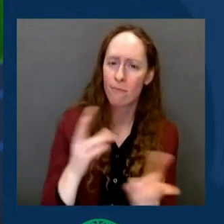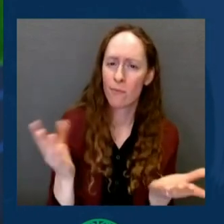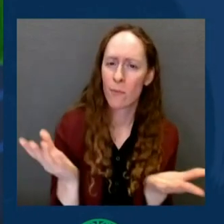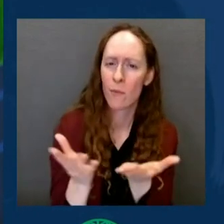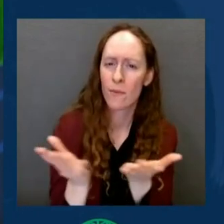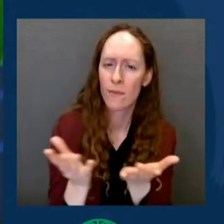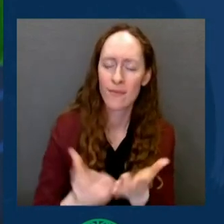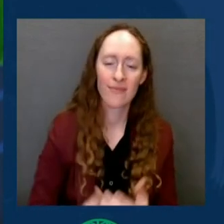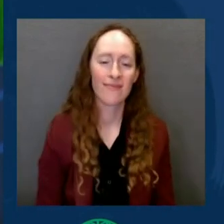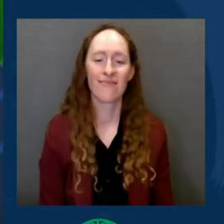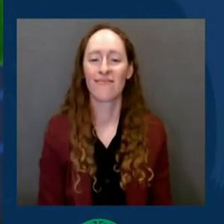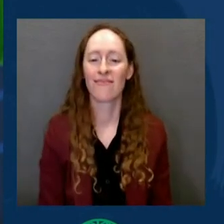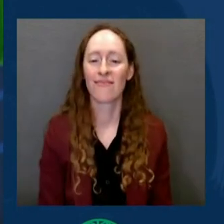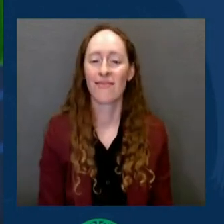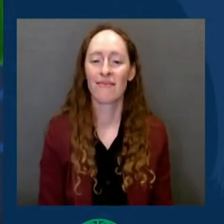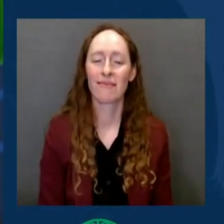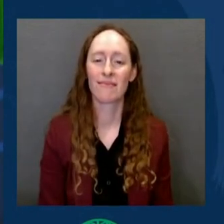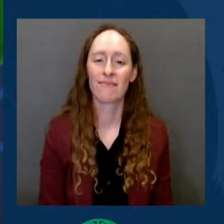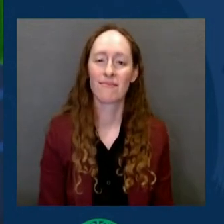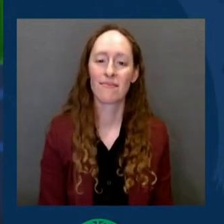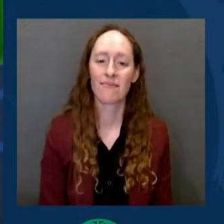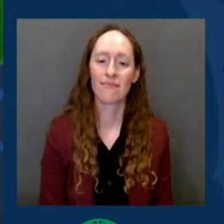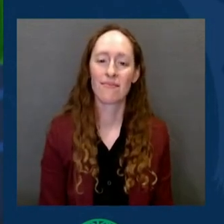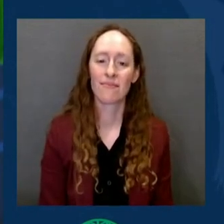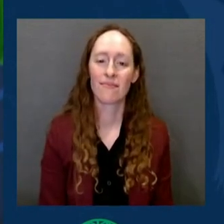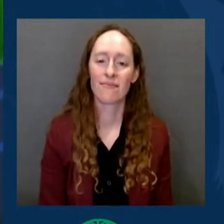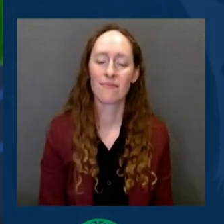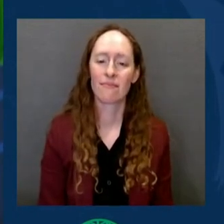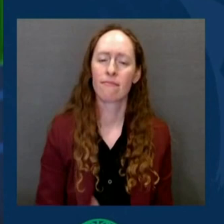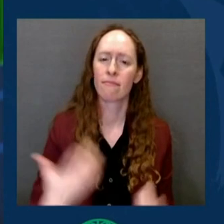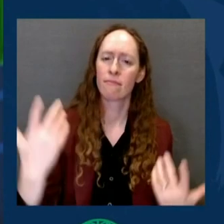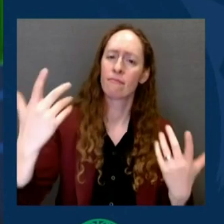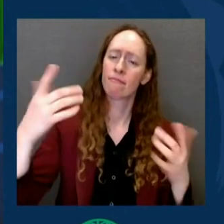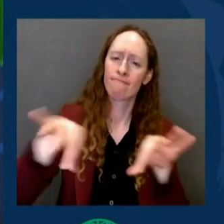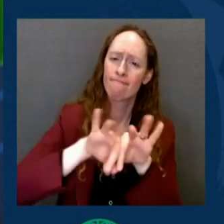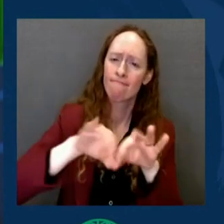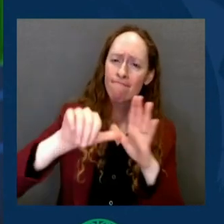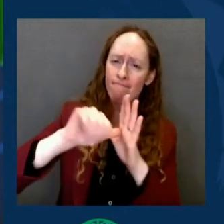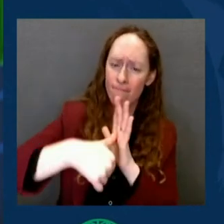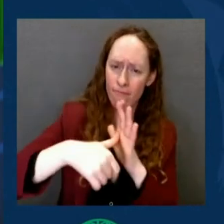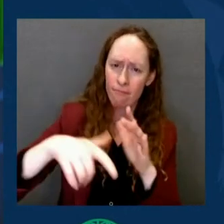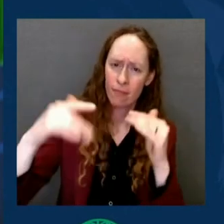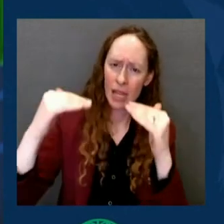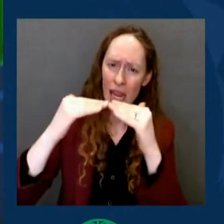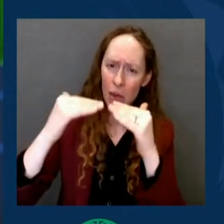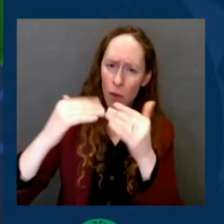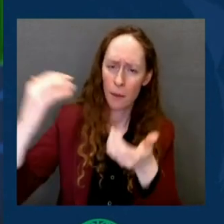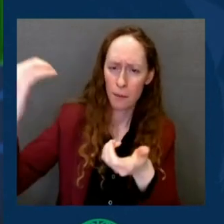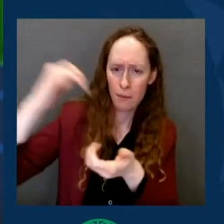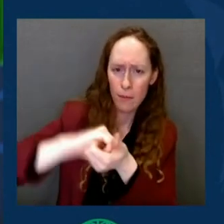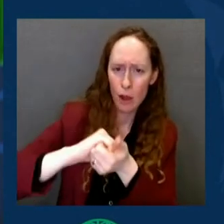unequal development in respect of common values and their differences. On this